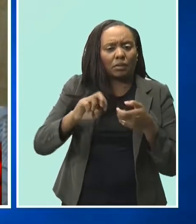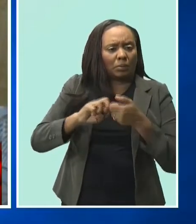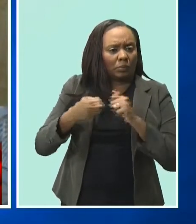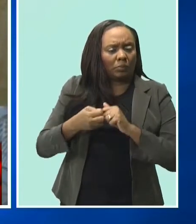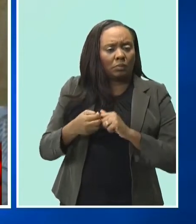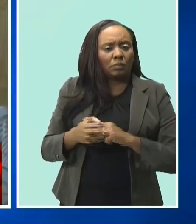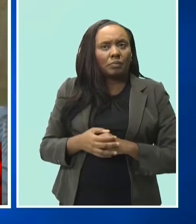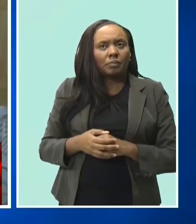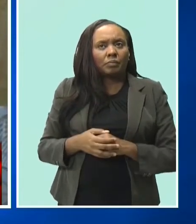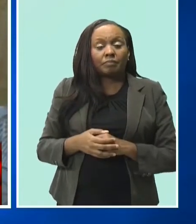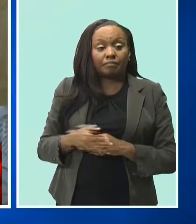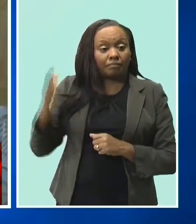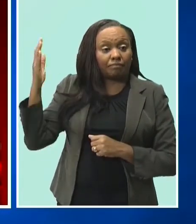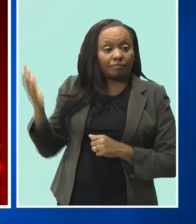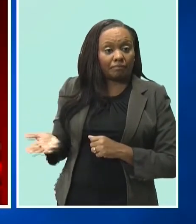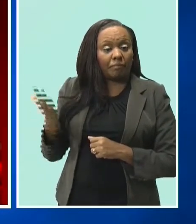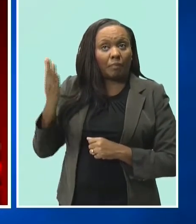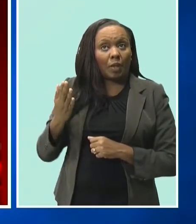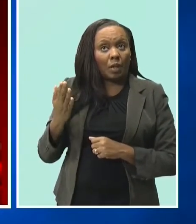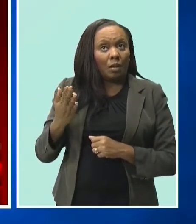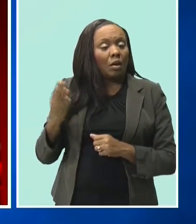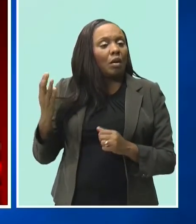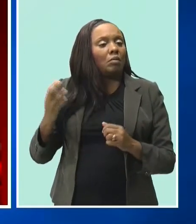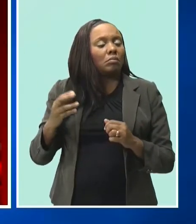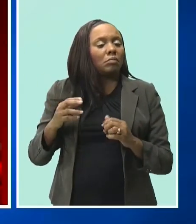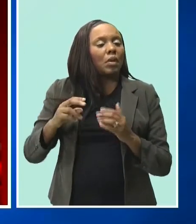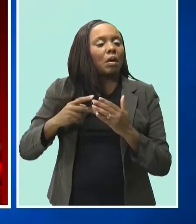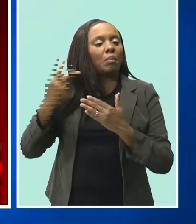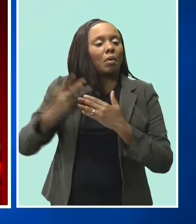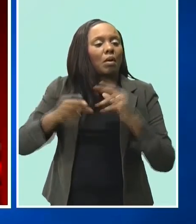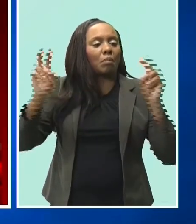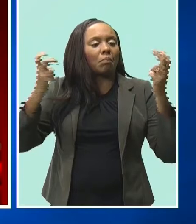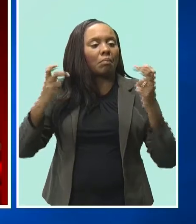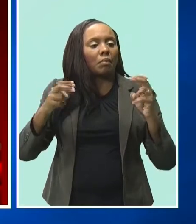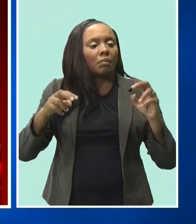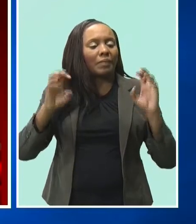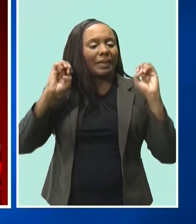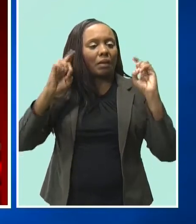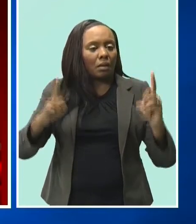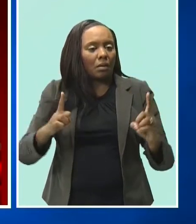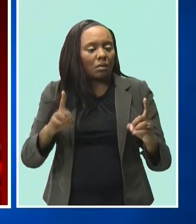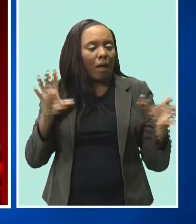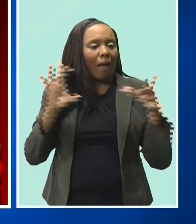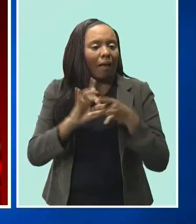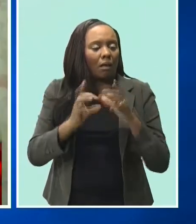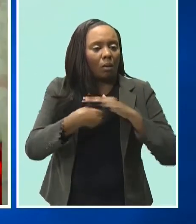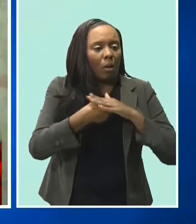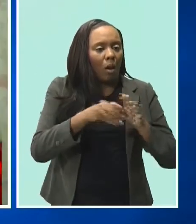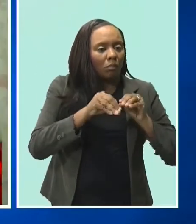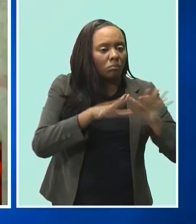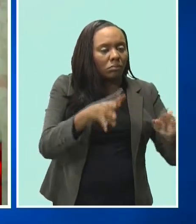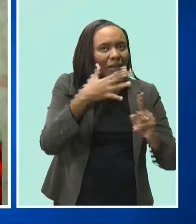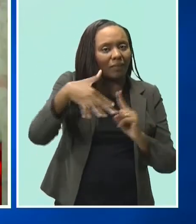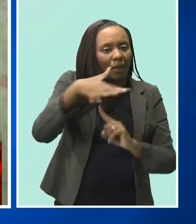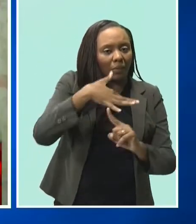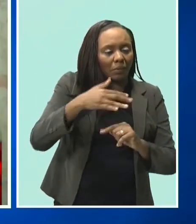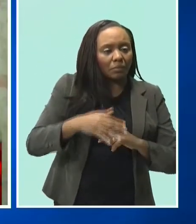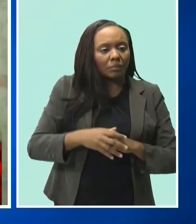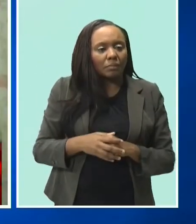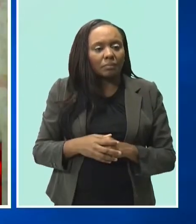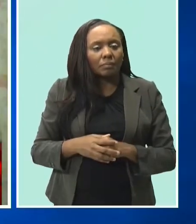without reasonable explanation is guilty of an offense and is liable on summary conviction to a fine of $50,000 or